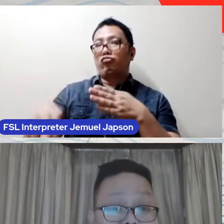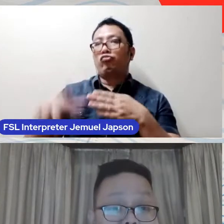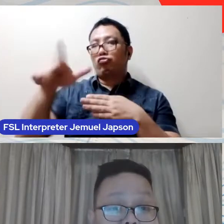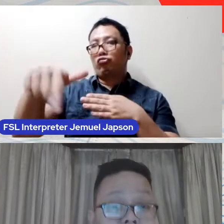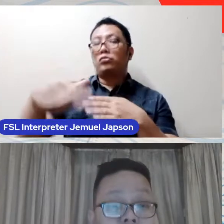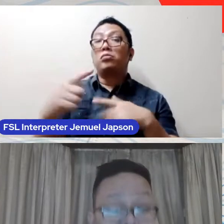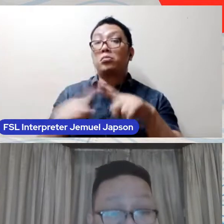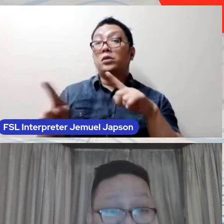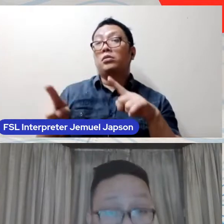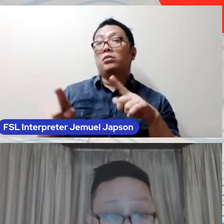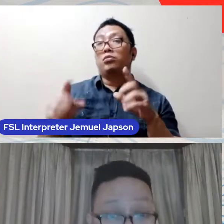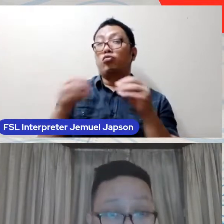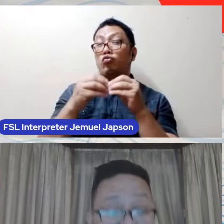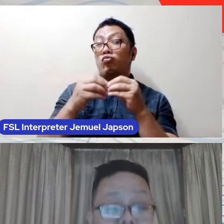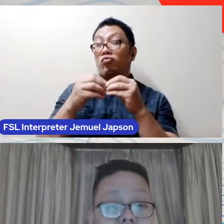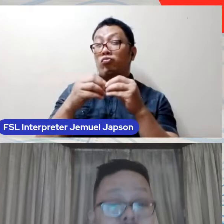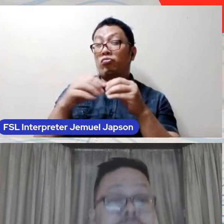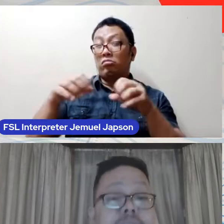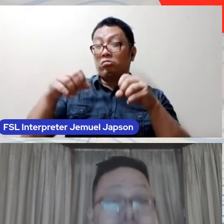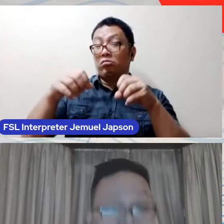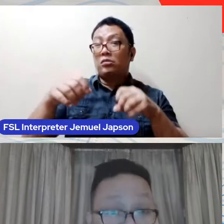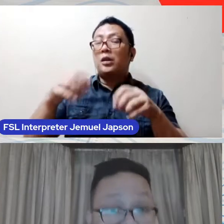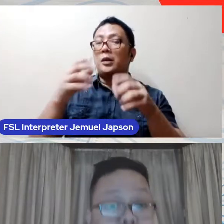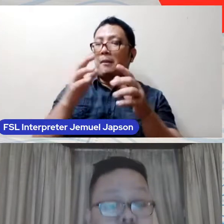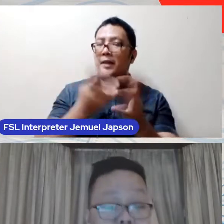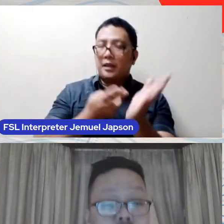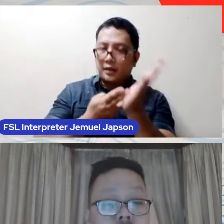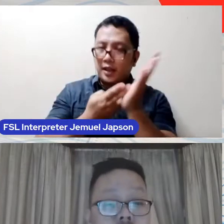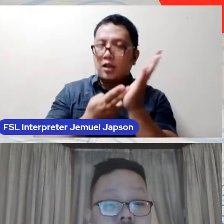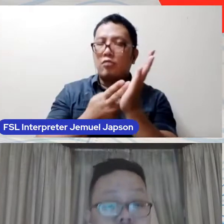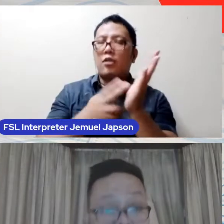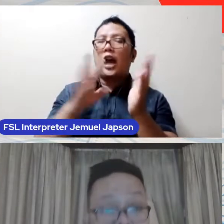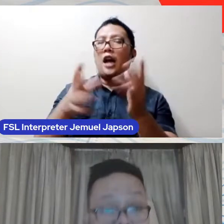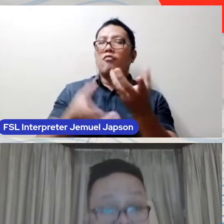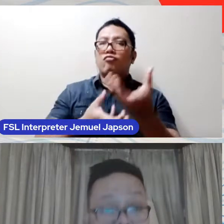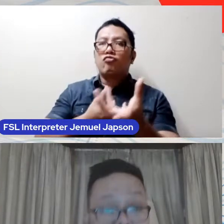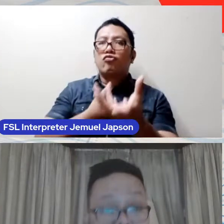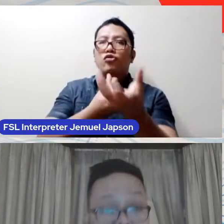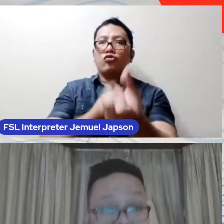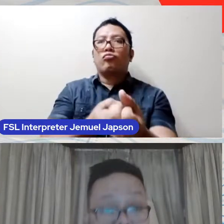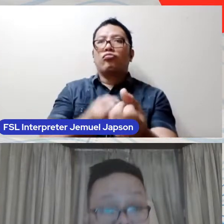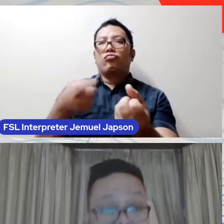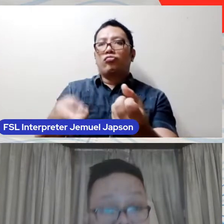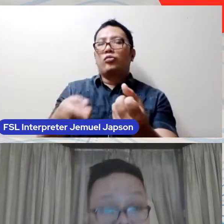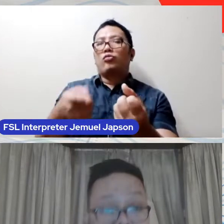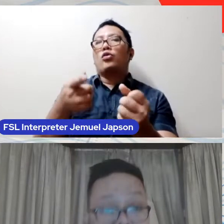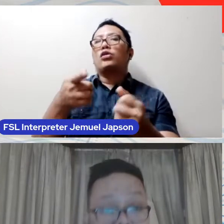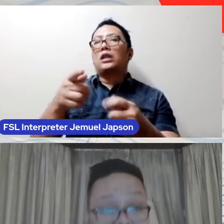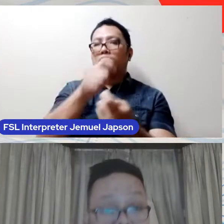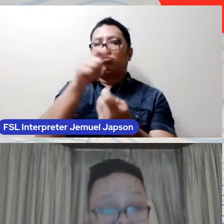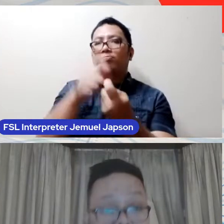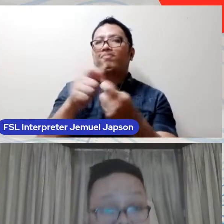critical na maging truthful and reliable yung audit for that particular box.